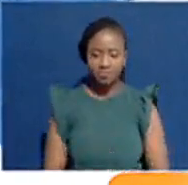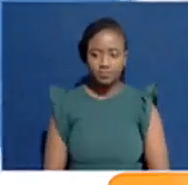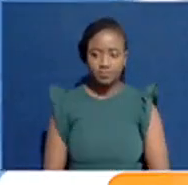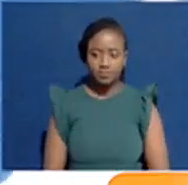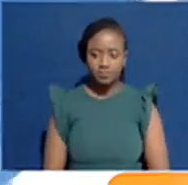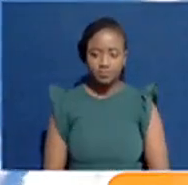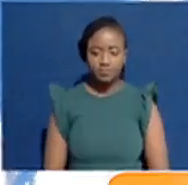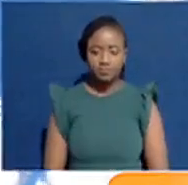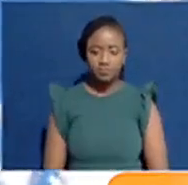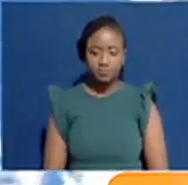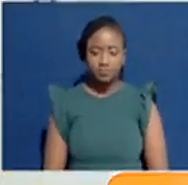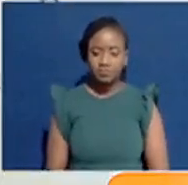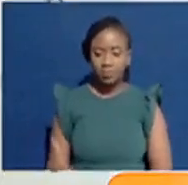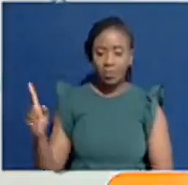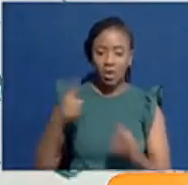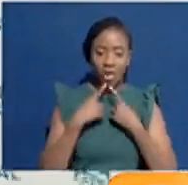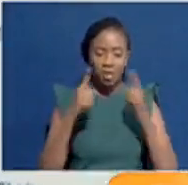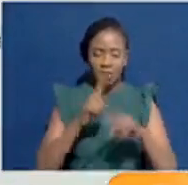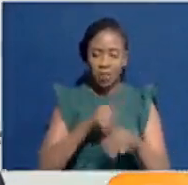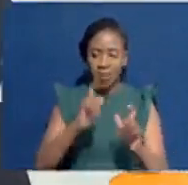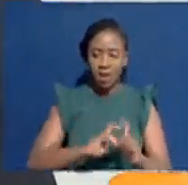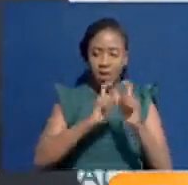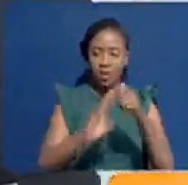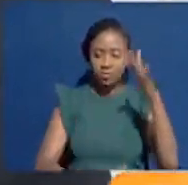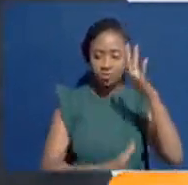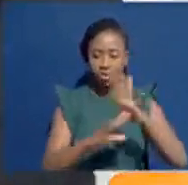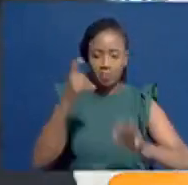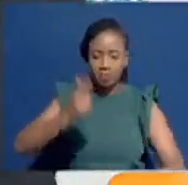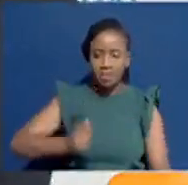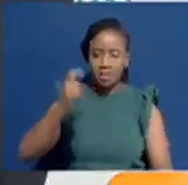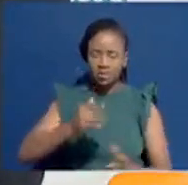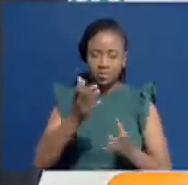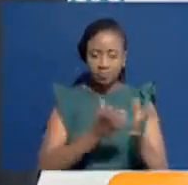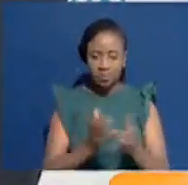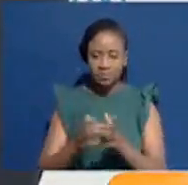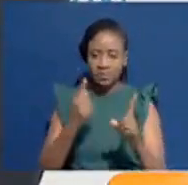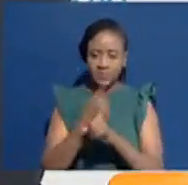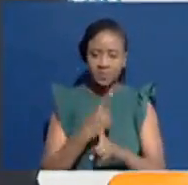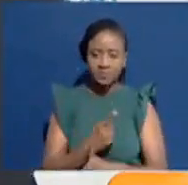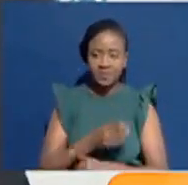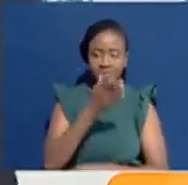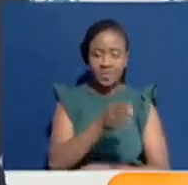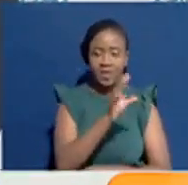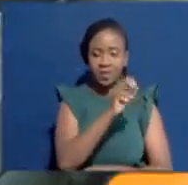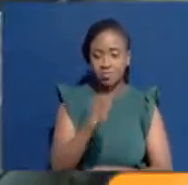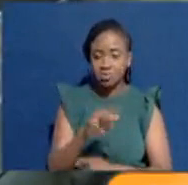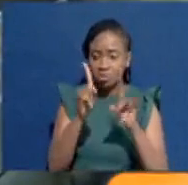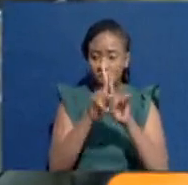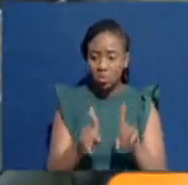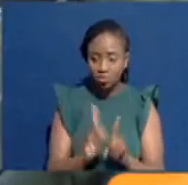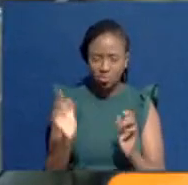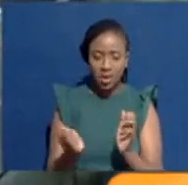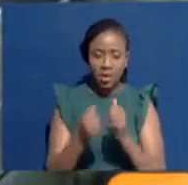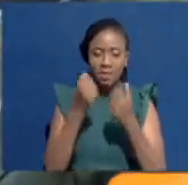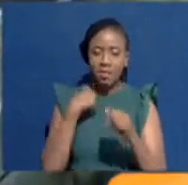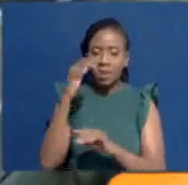The announcement was made during the awarding of top pension intermediaries at Old Mutual and comes on the backdrop of a call